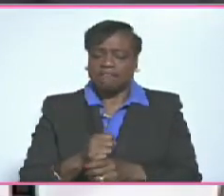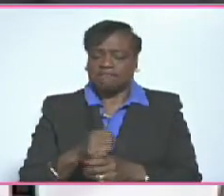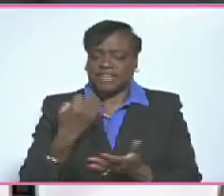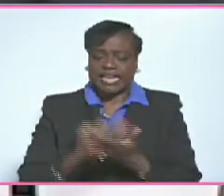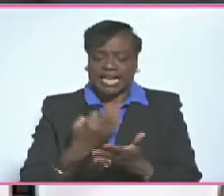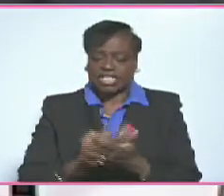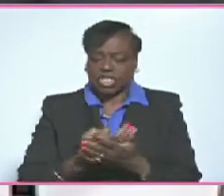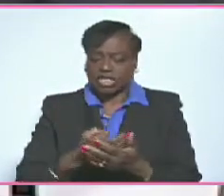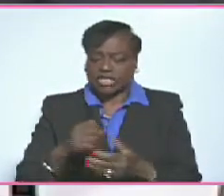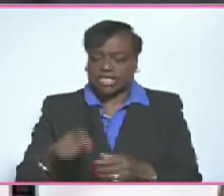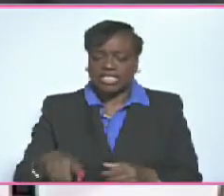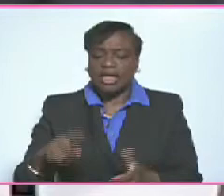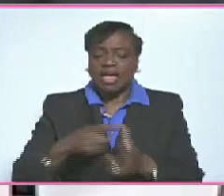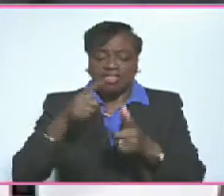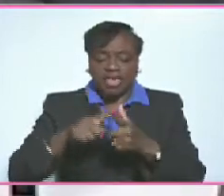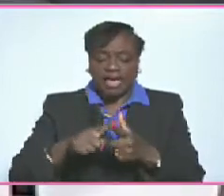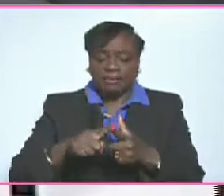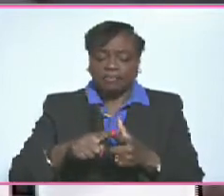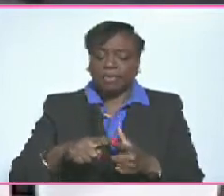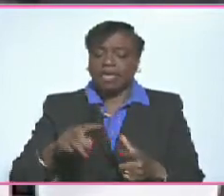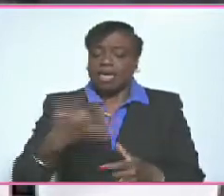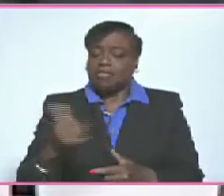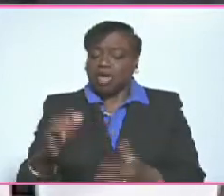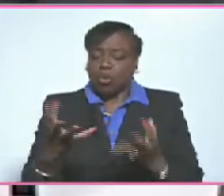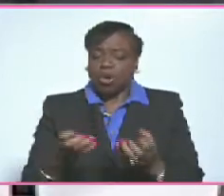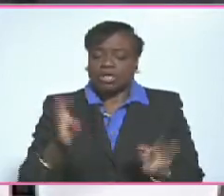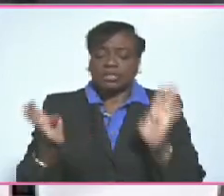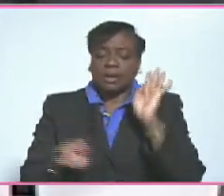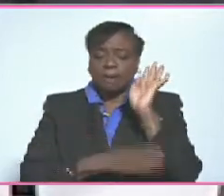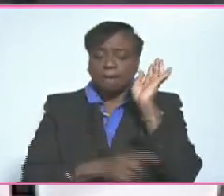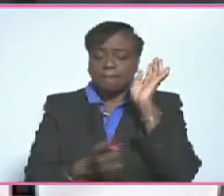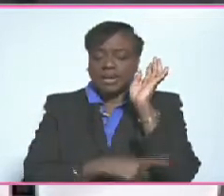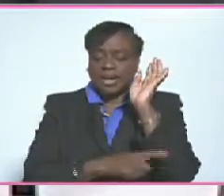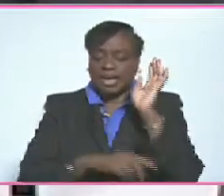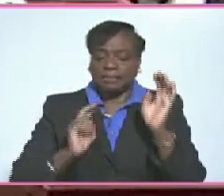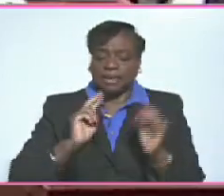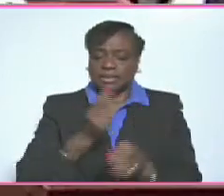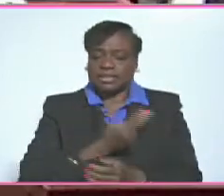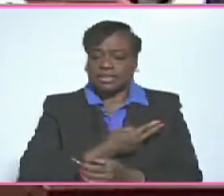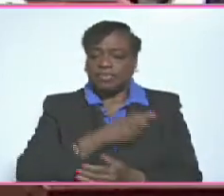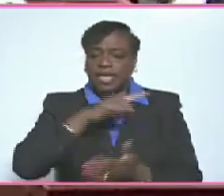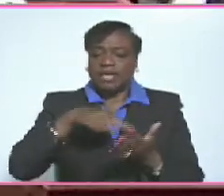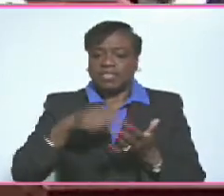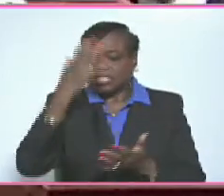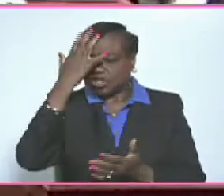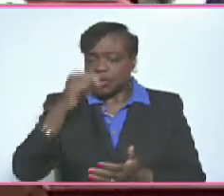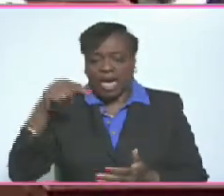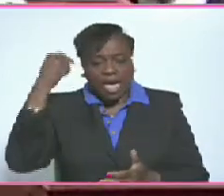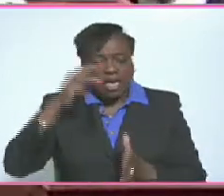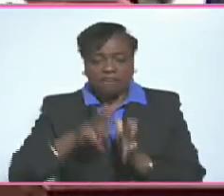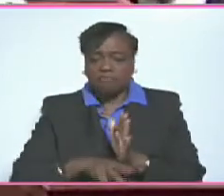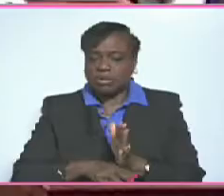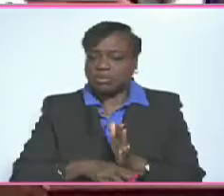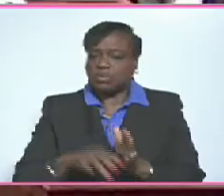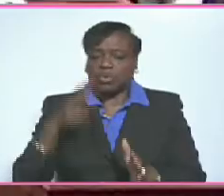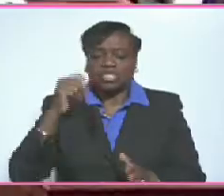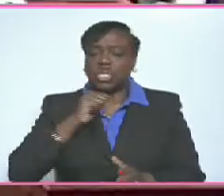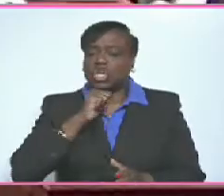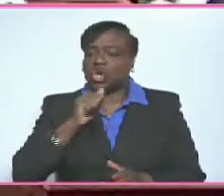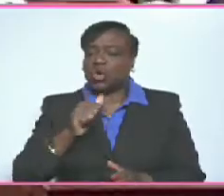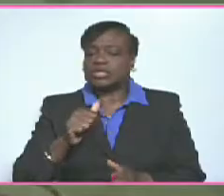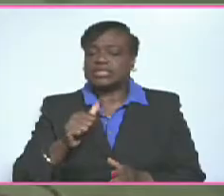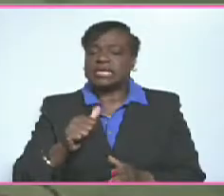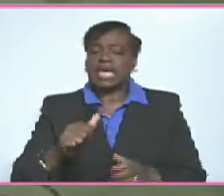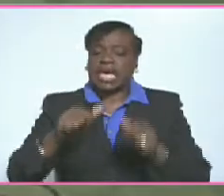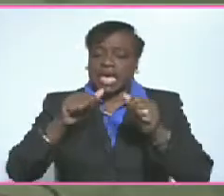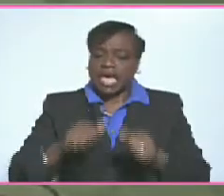then they want to blame us. The finance minister explained that this was why government has been unable to complete some of its